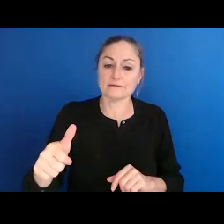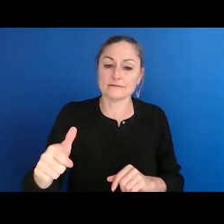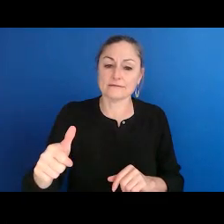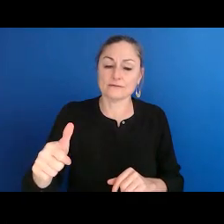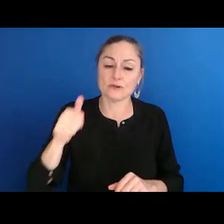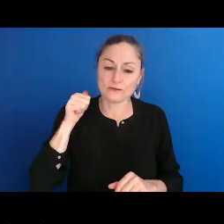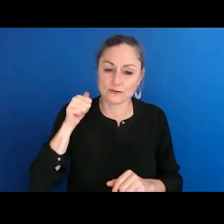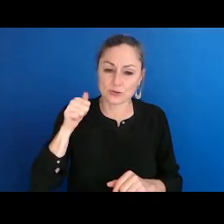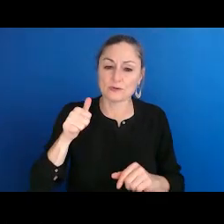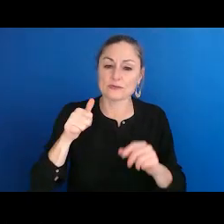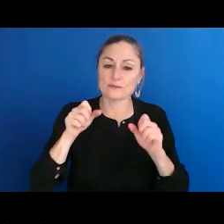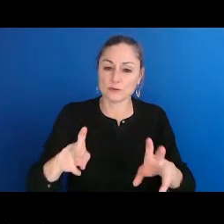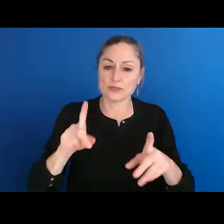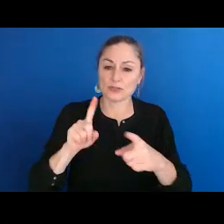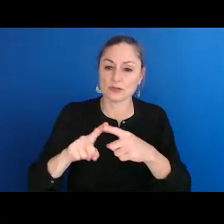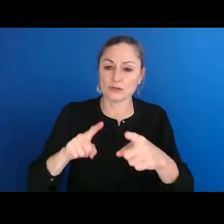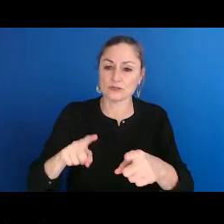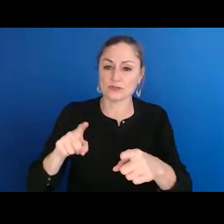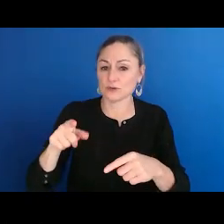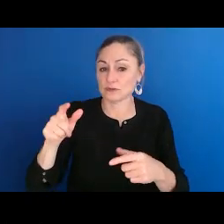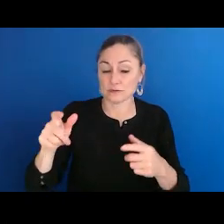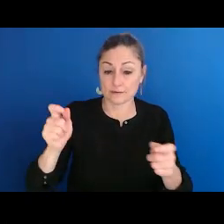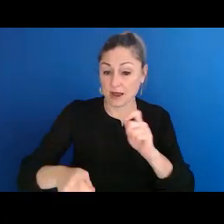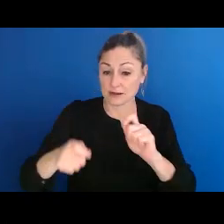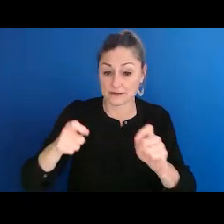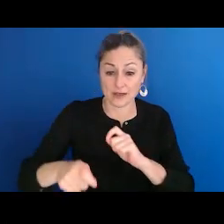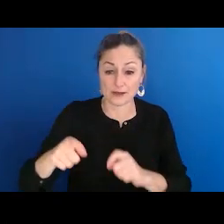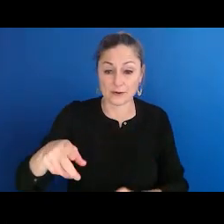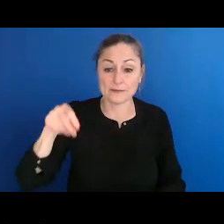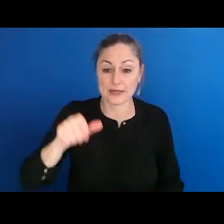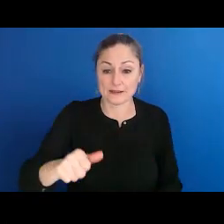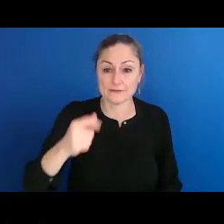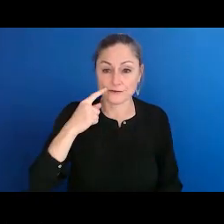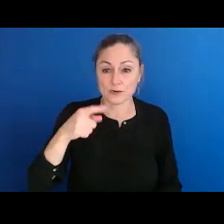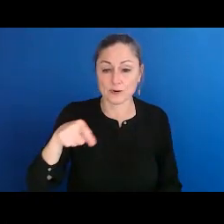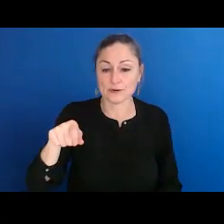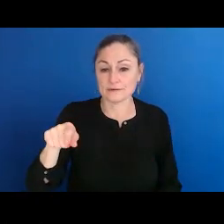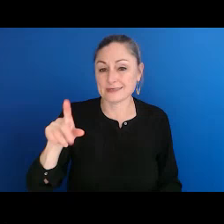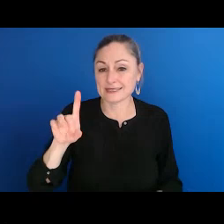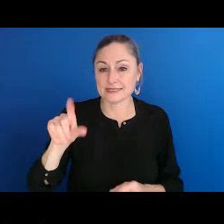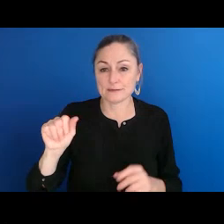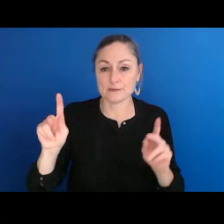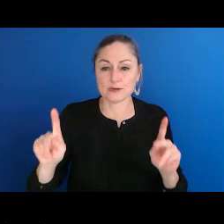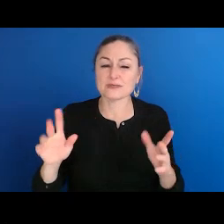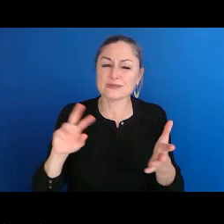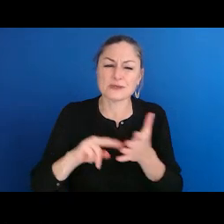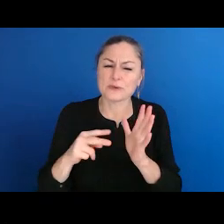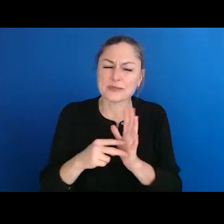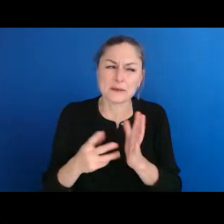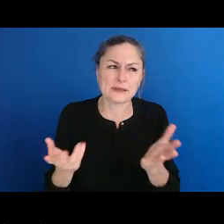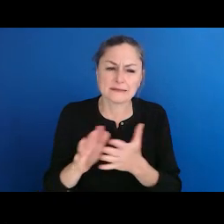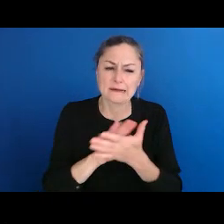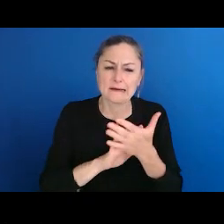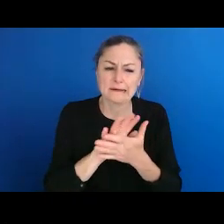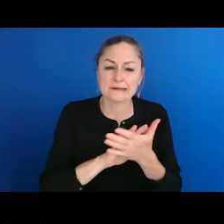to modify and pay for changes that enable them to use a facility. So to state that in a clearer